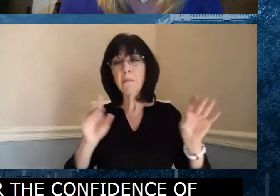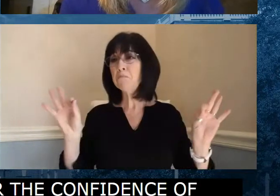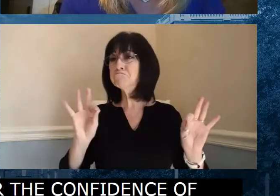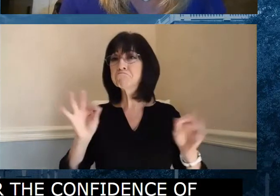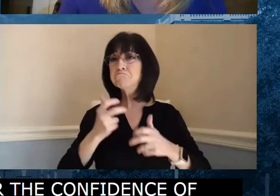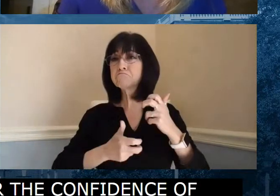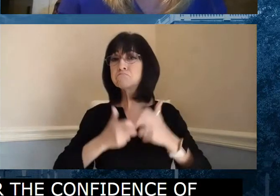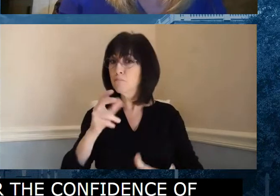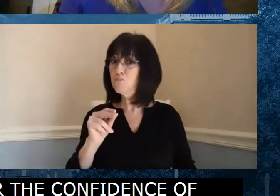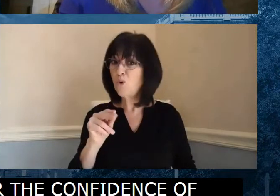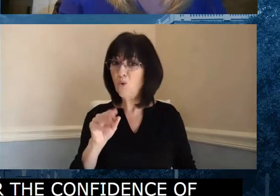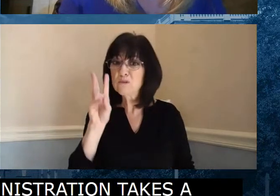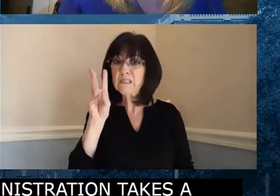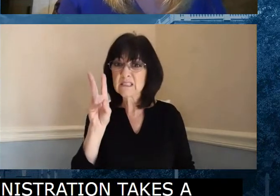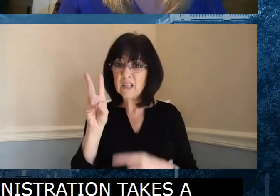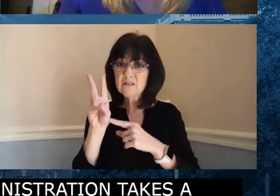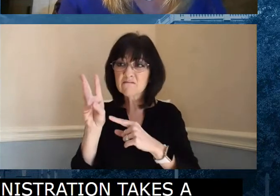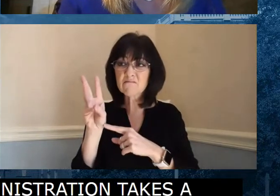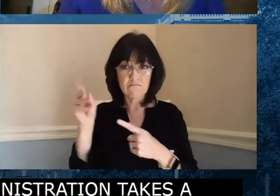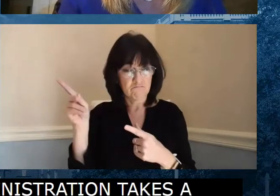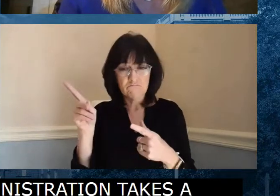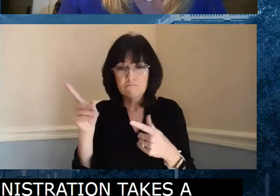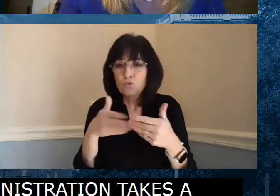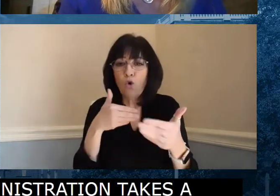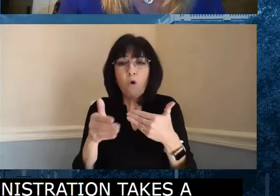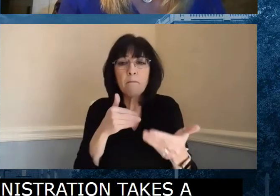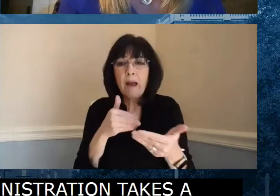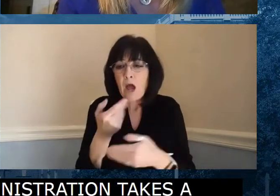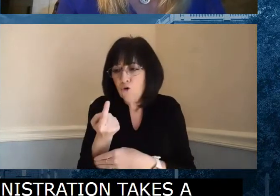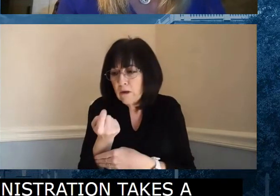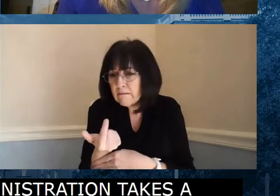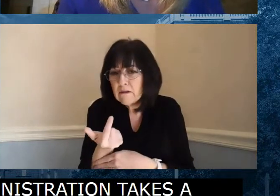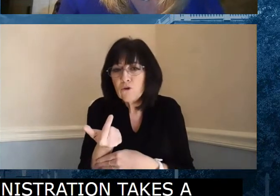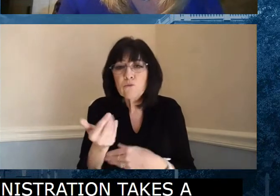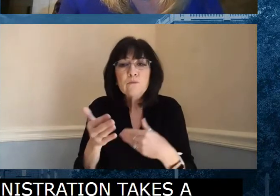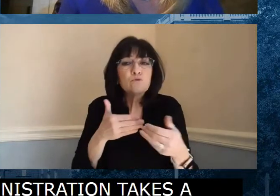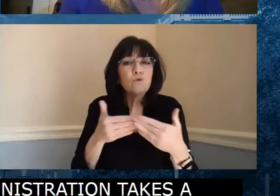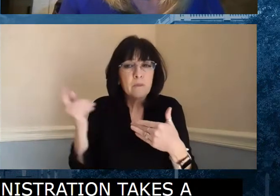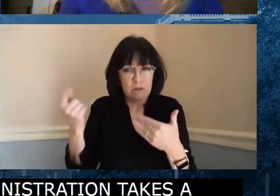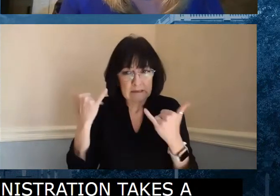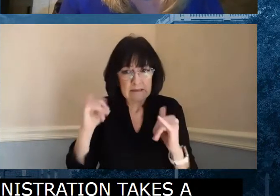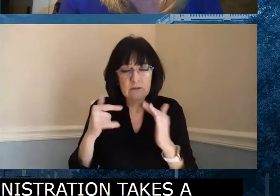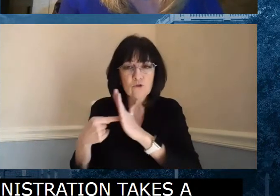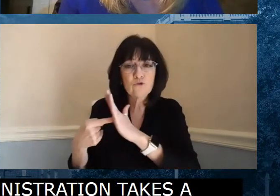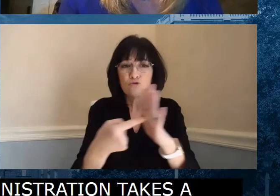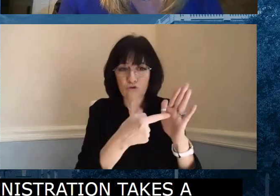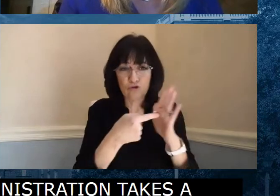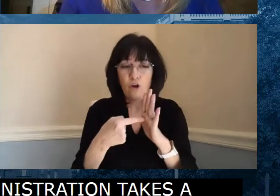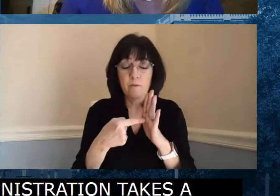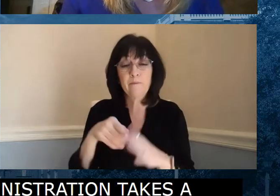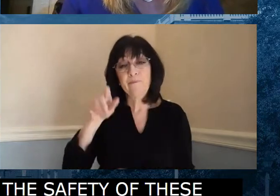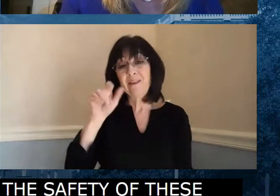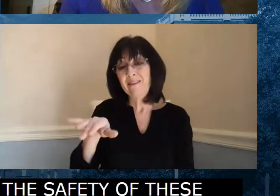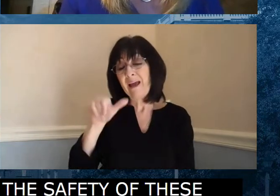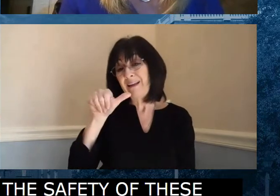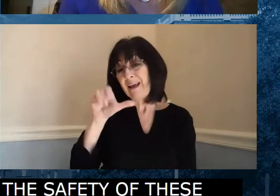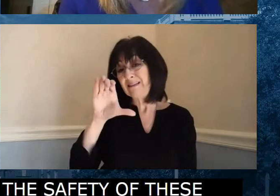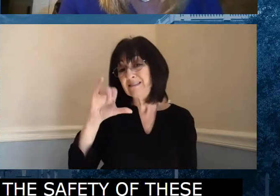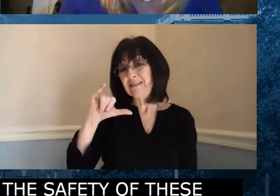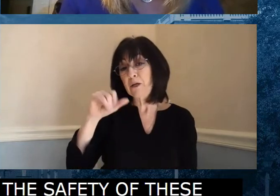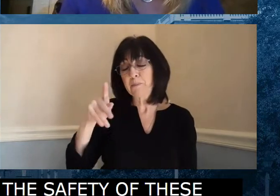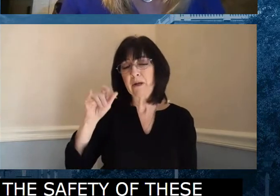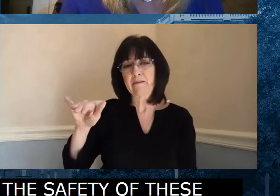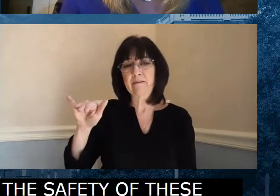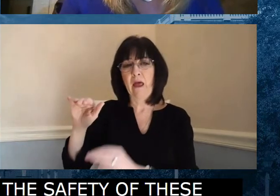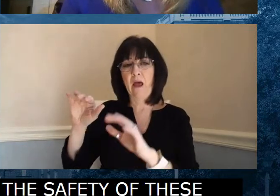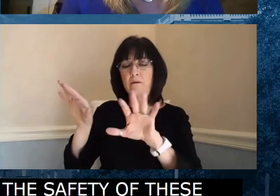vaccines. So the CDC's Advisory Committee on Immunization Practices, called ACIP, they met last week and they wanted